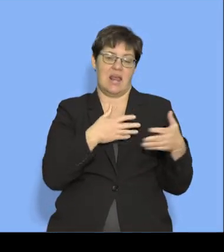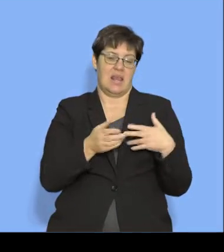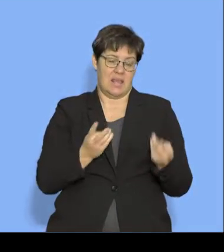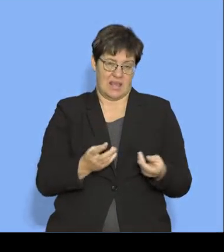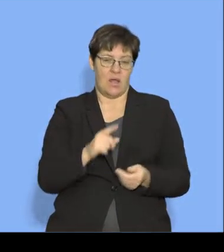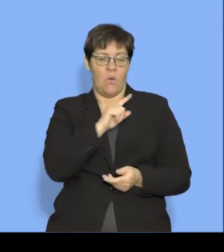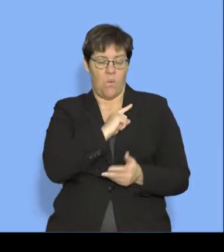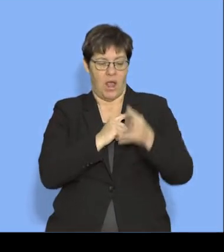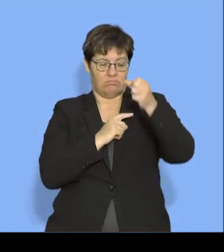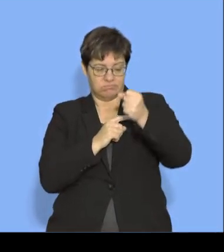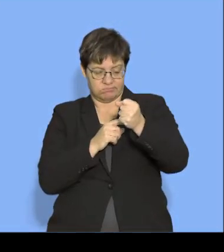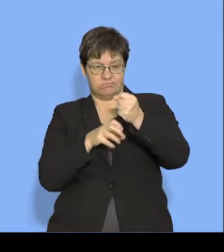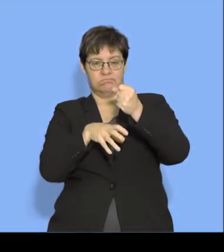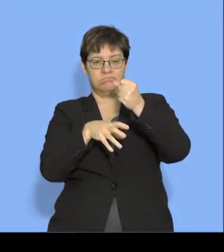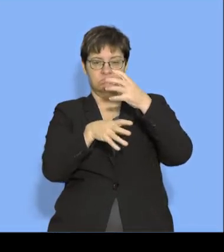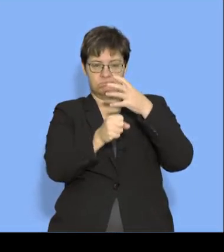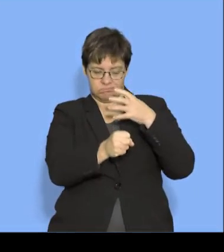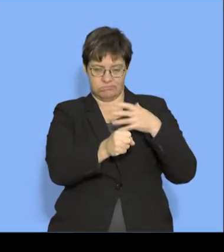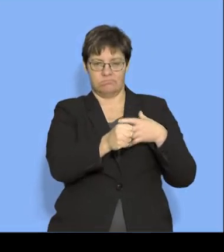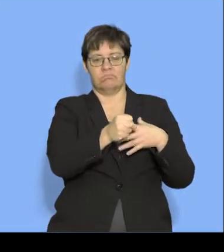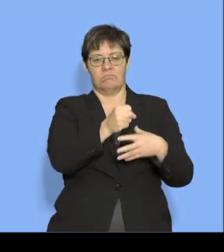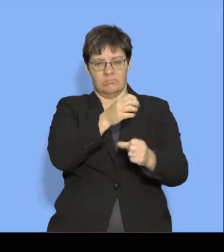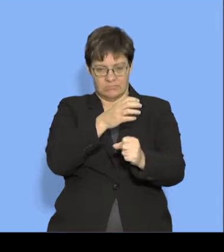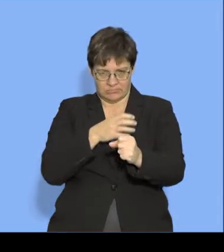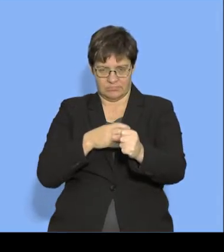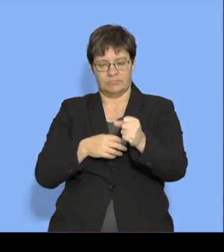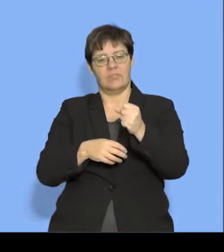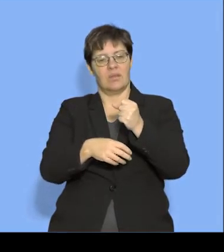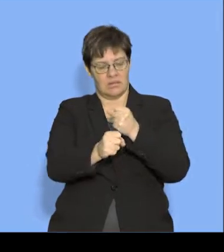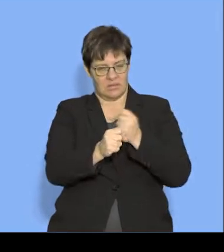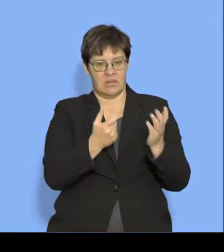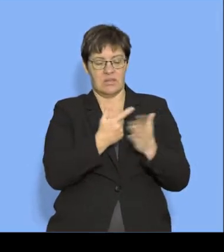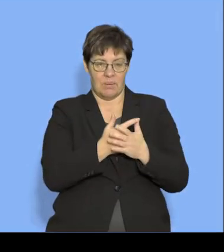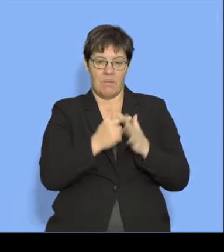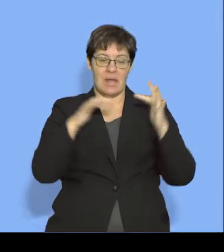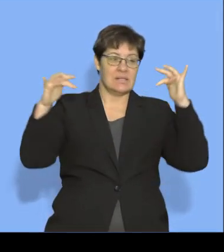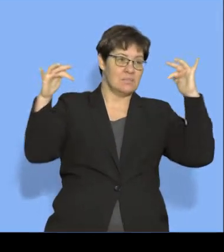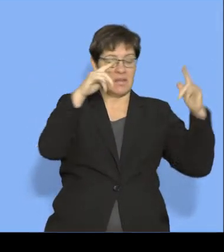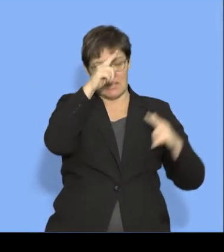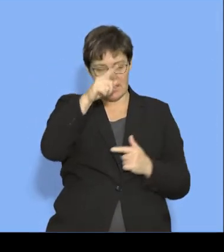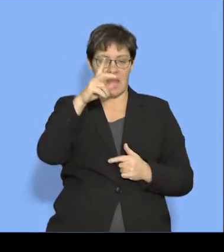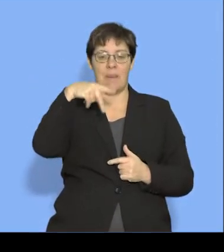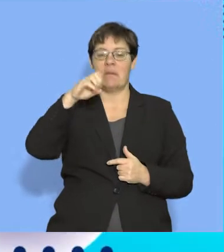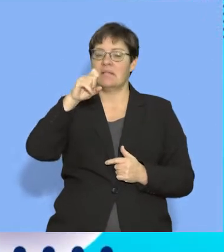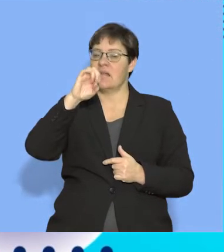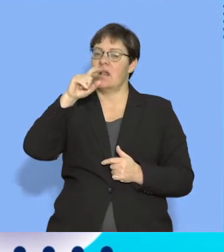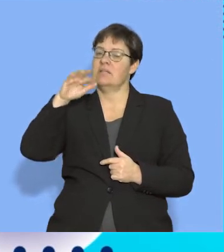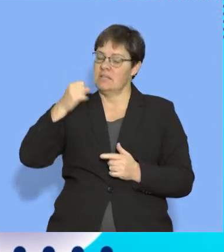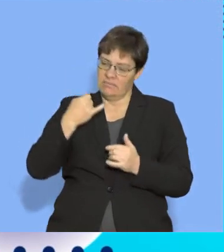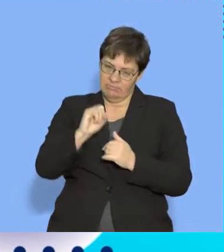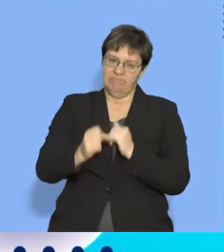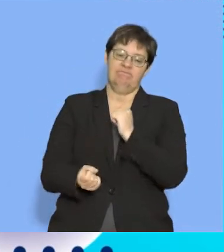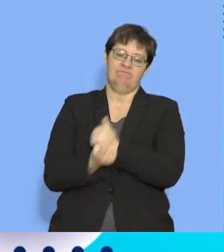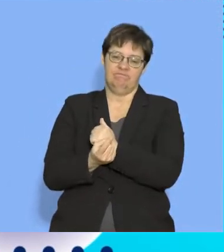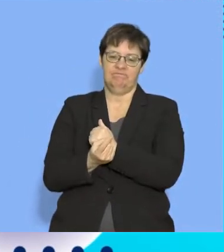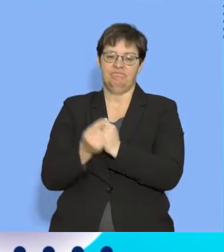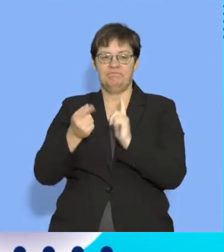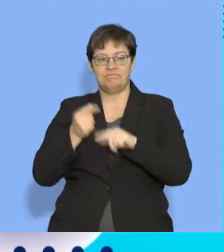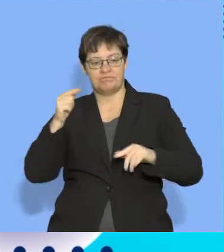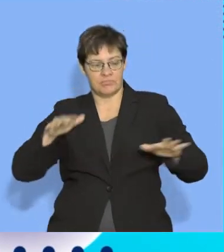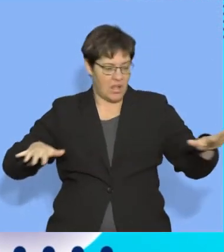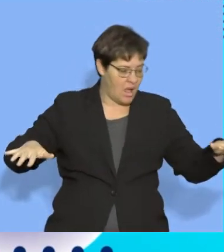because of muscle contractions. So if you ever wondered what happens on space, peristalsis still takes place. So those astronauts